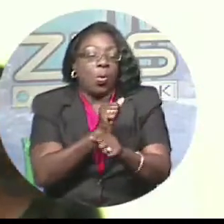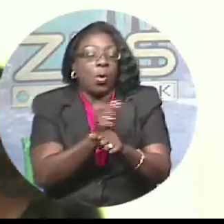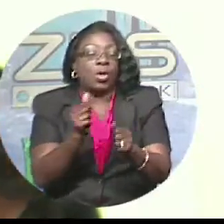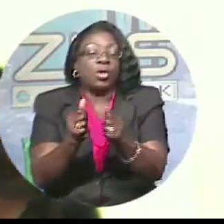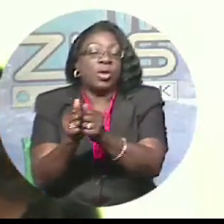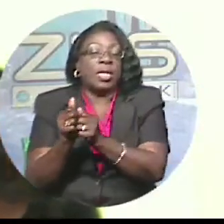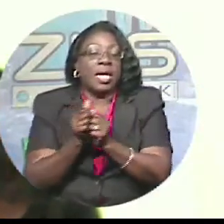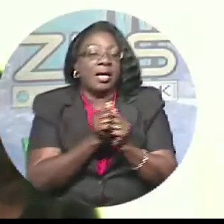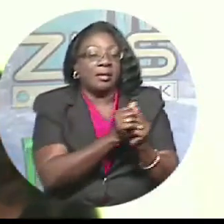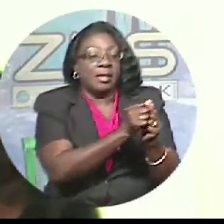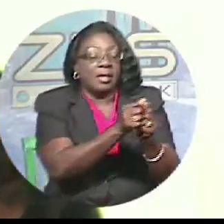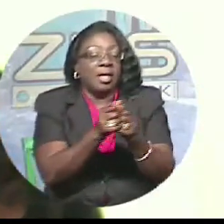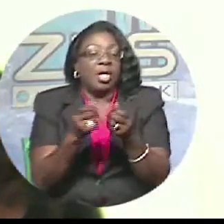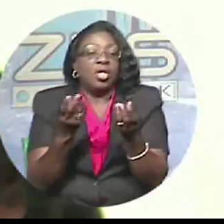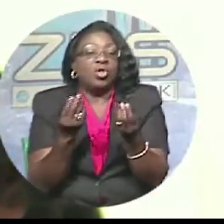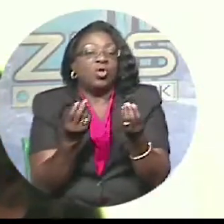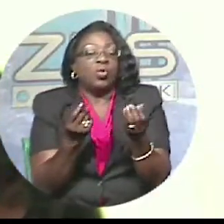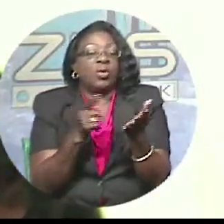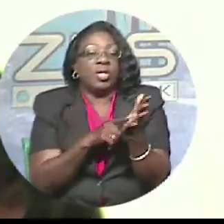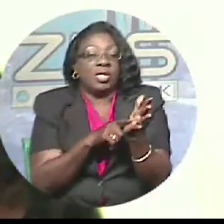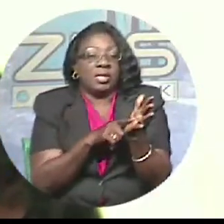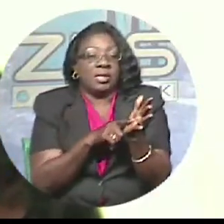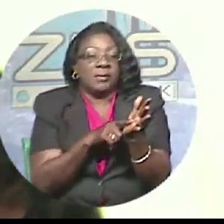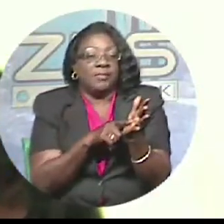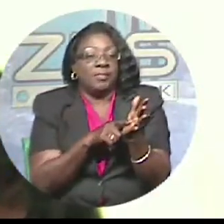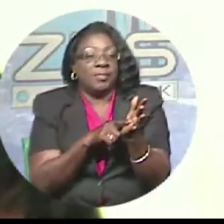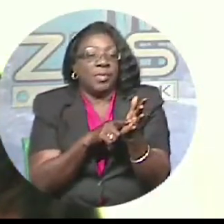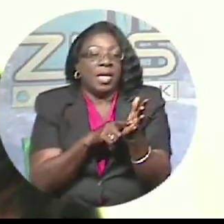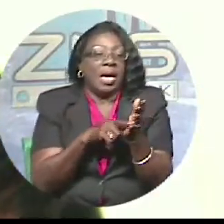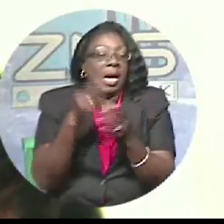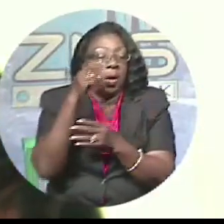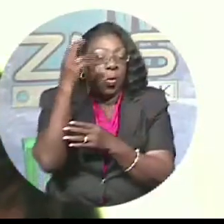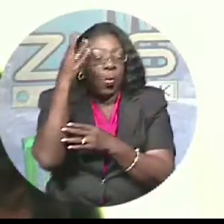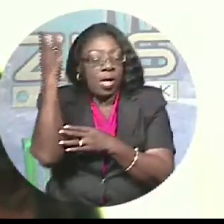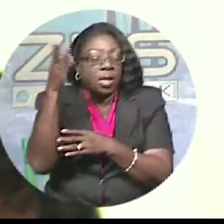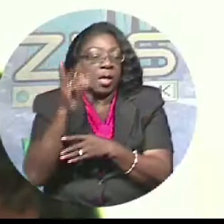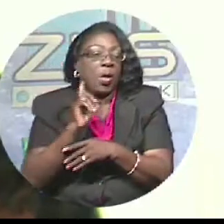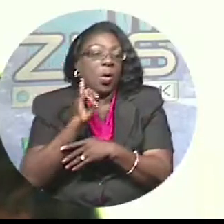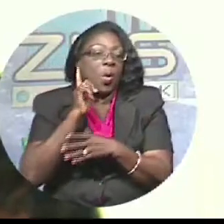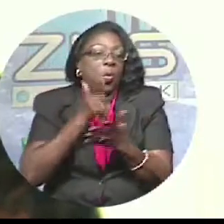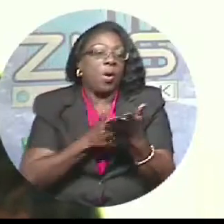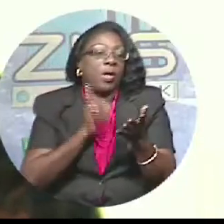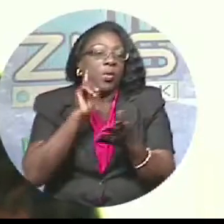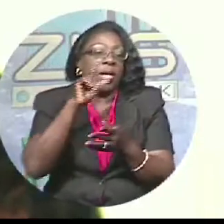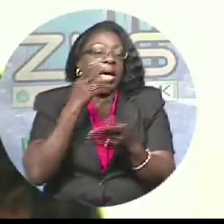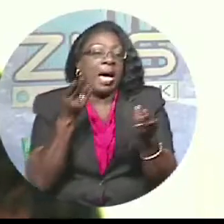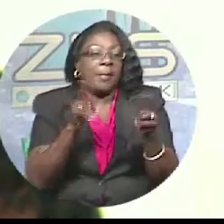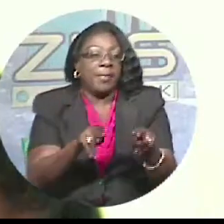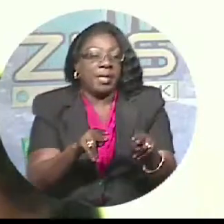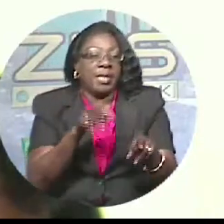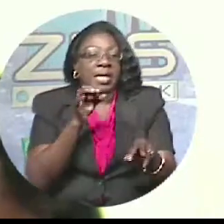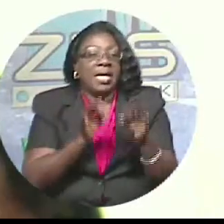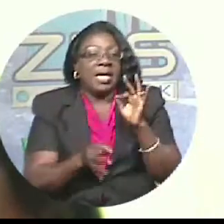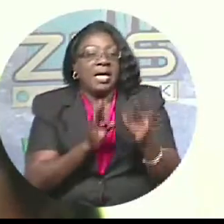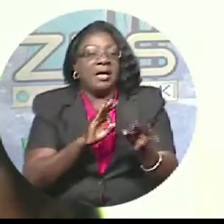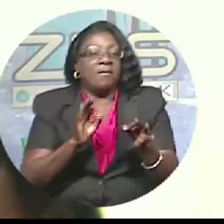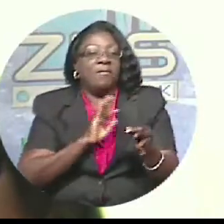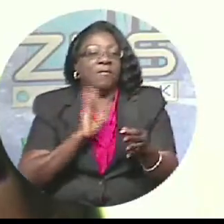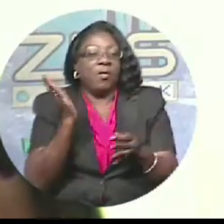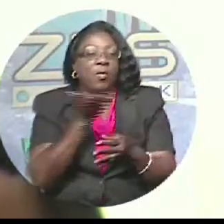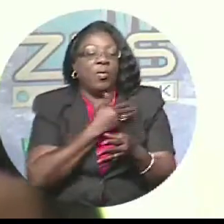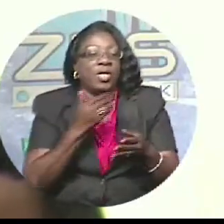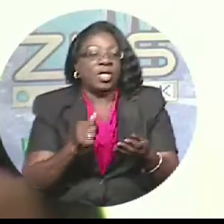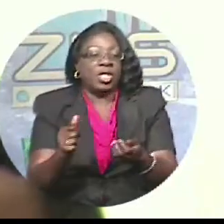can together do this, I wonder what will happen if we sheathe